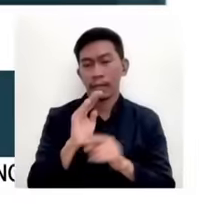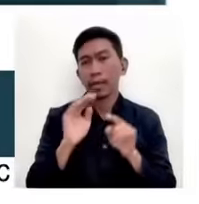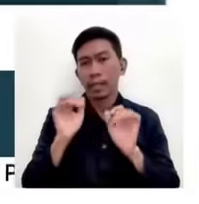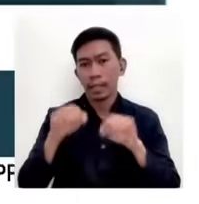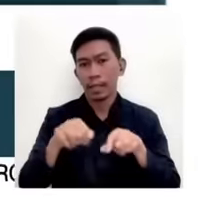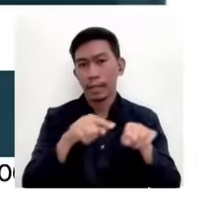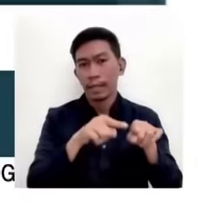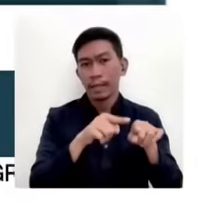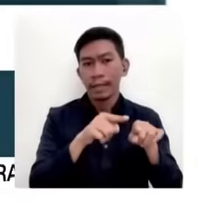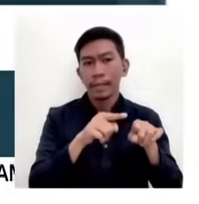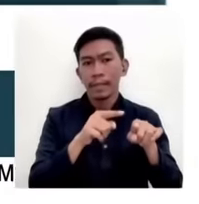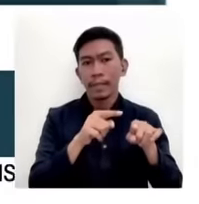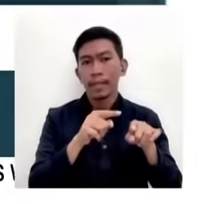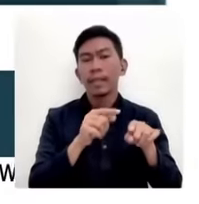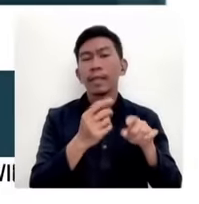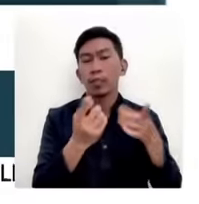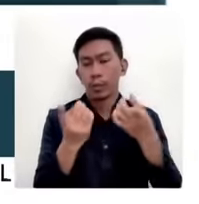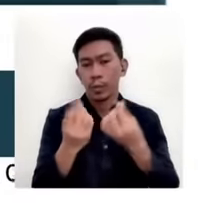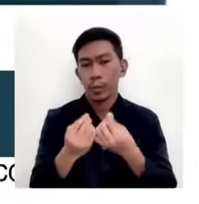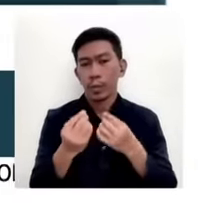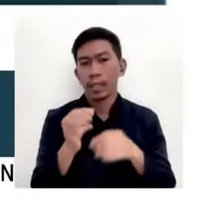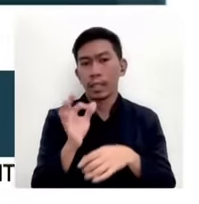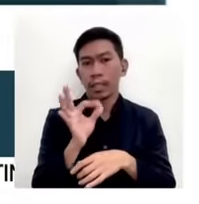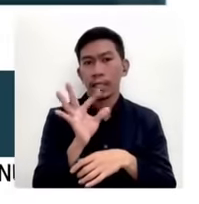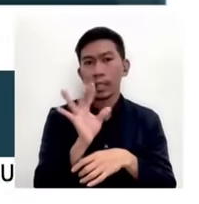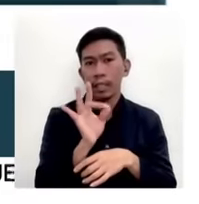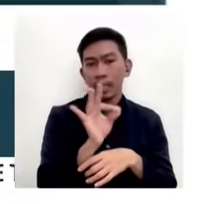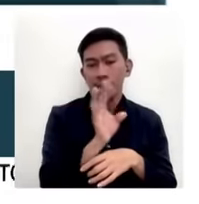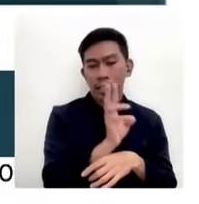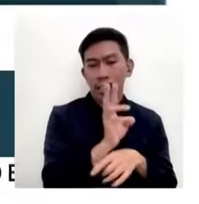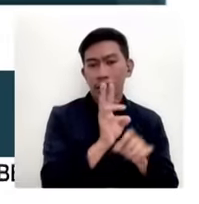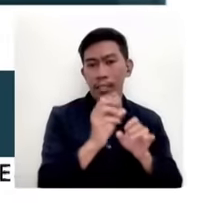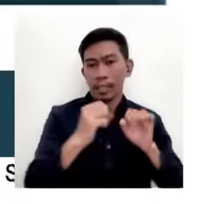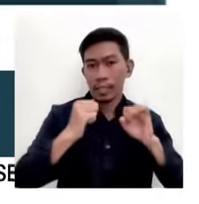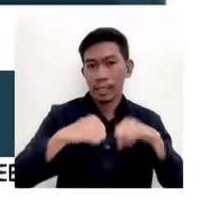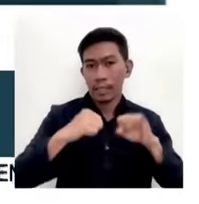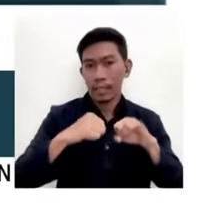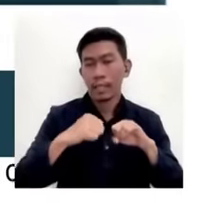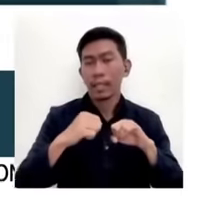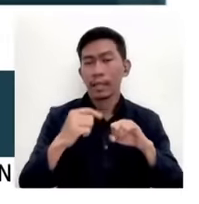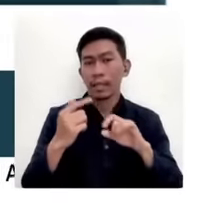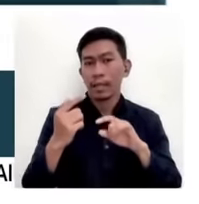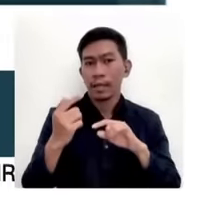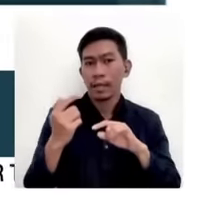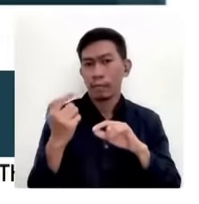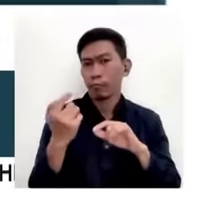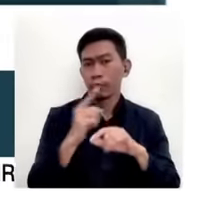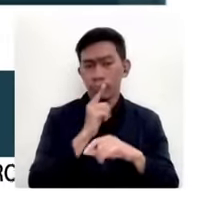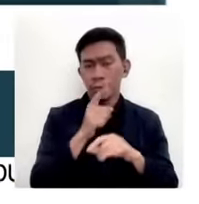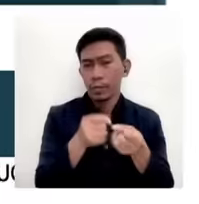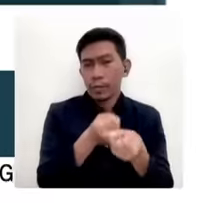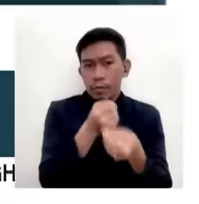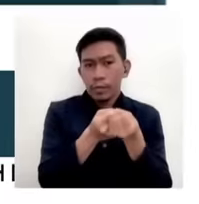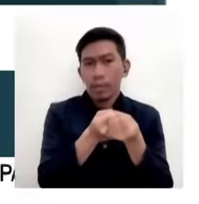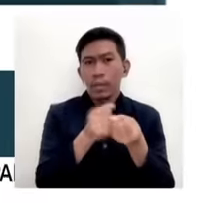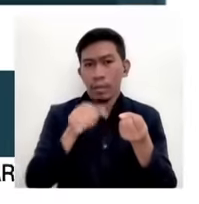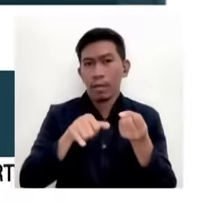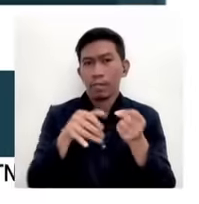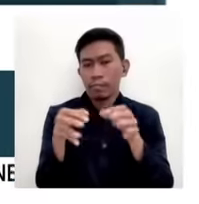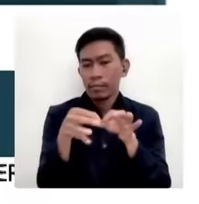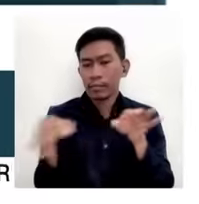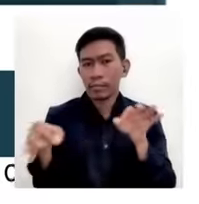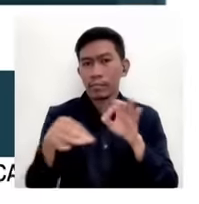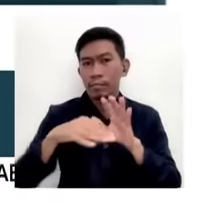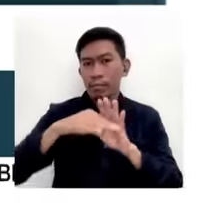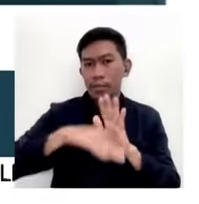Tripoli Agreement and the 1996 Final Peace Agreement. So, and we fully agree, we fully support that provision